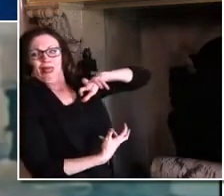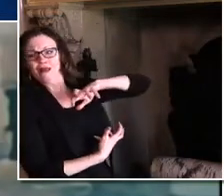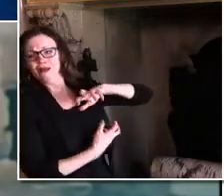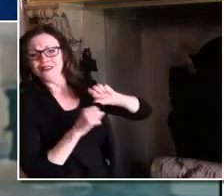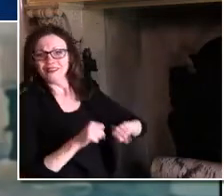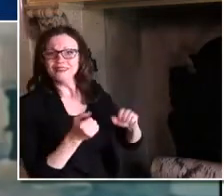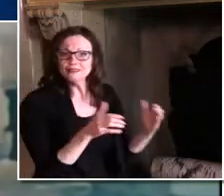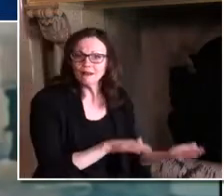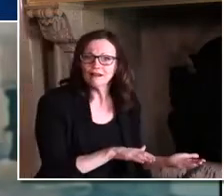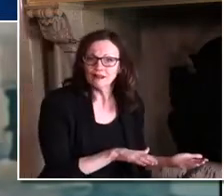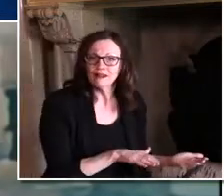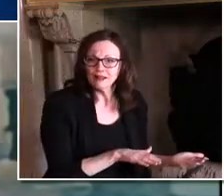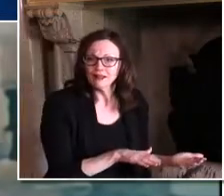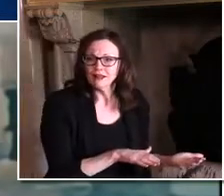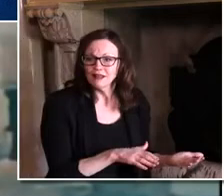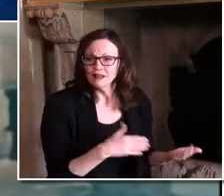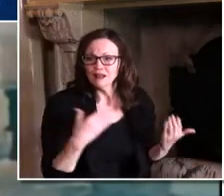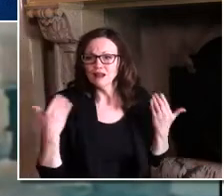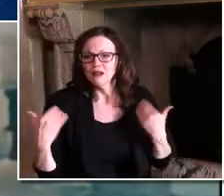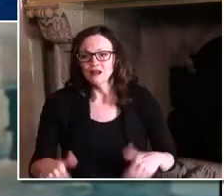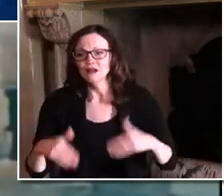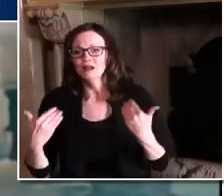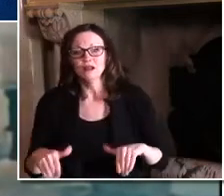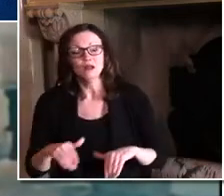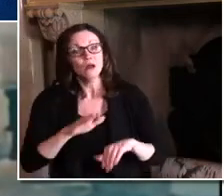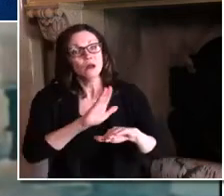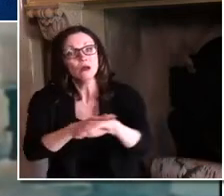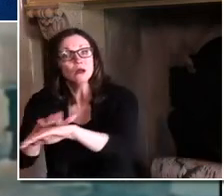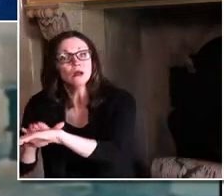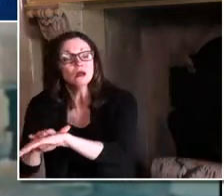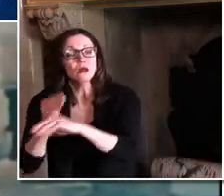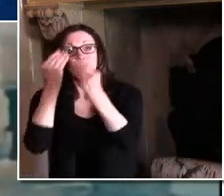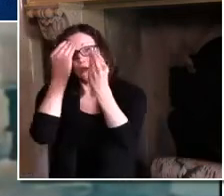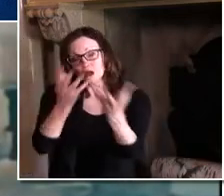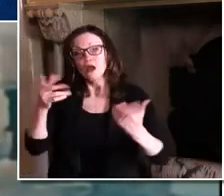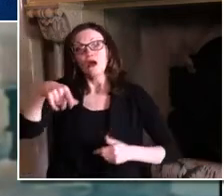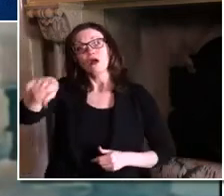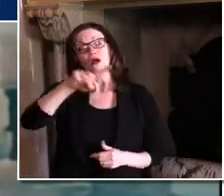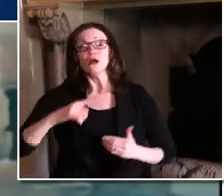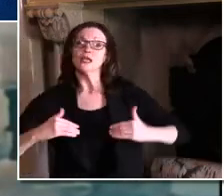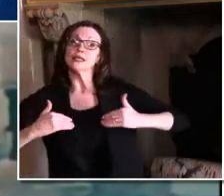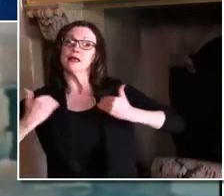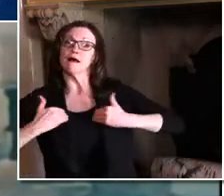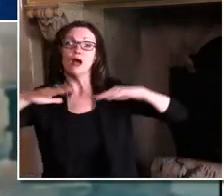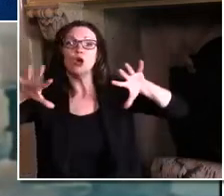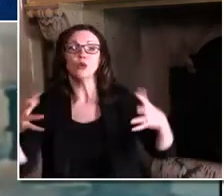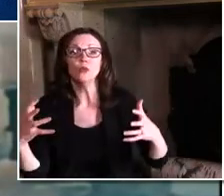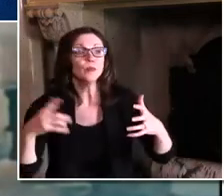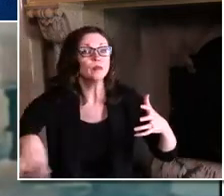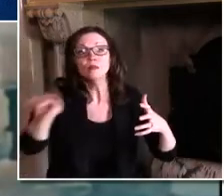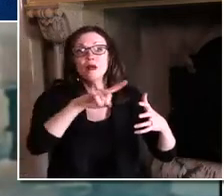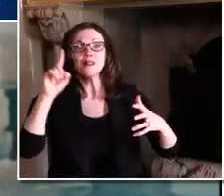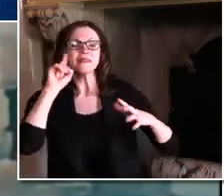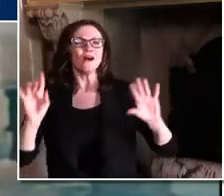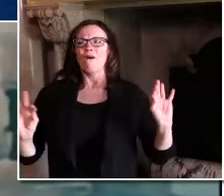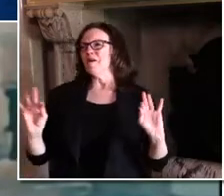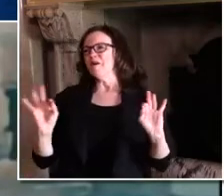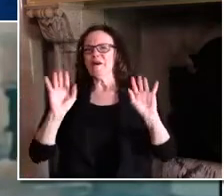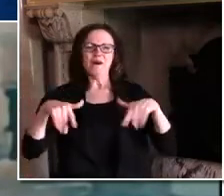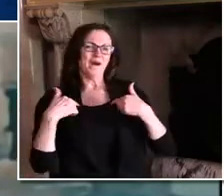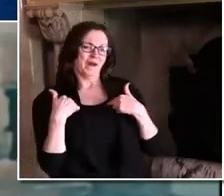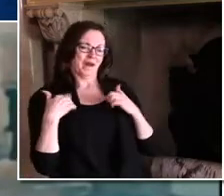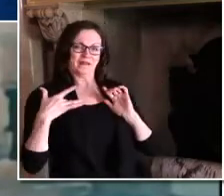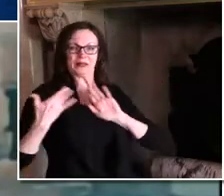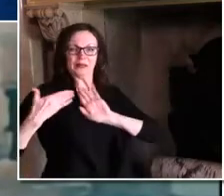seen the complete opposite. I have seen patients ventilated who are younger than me, and it is an awful,